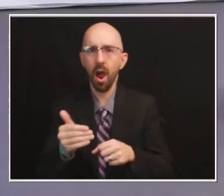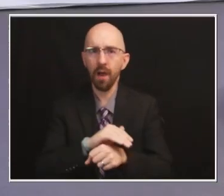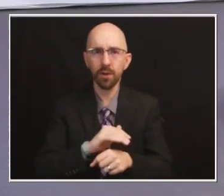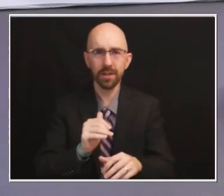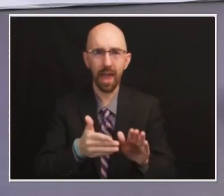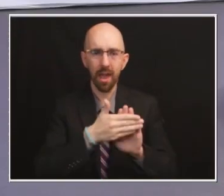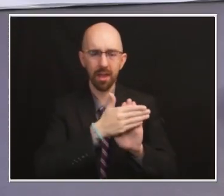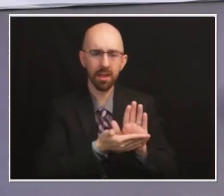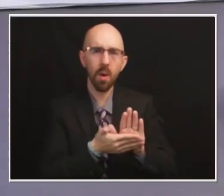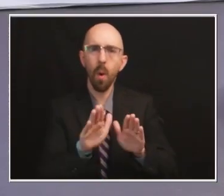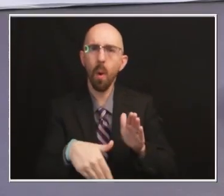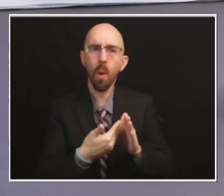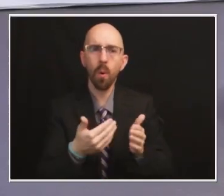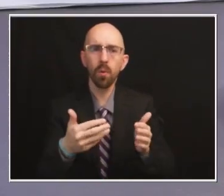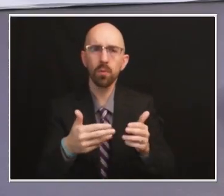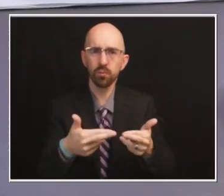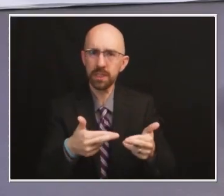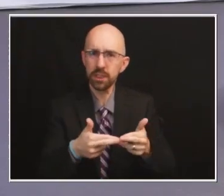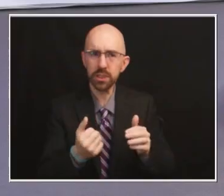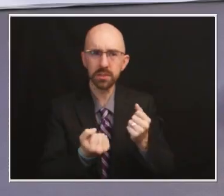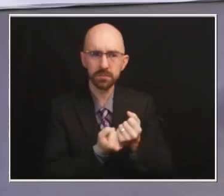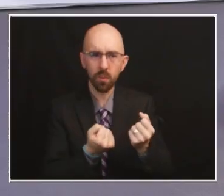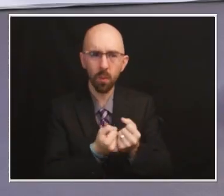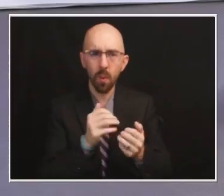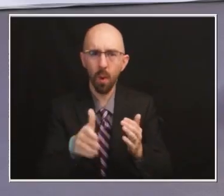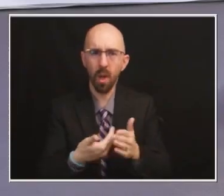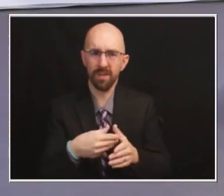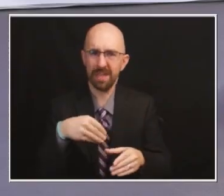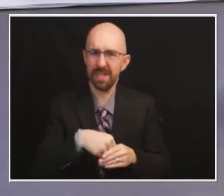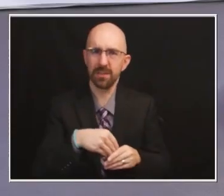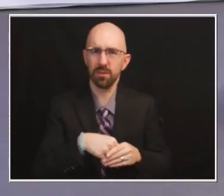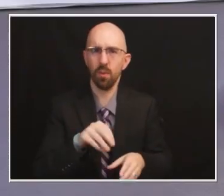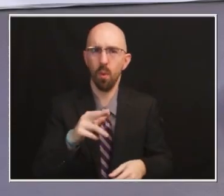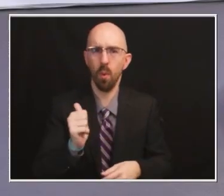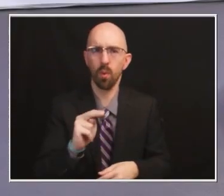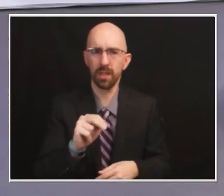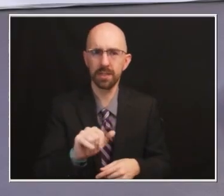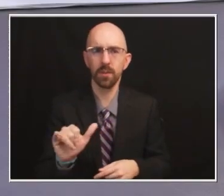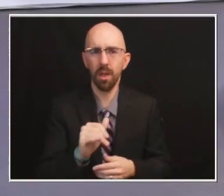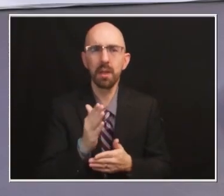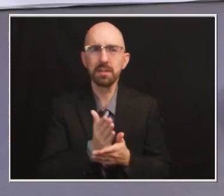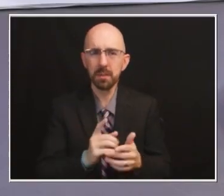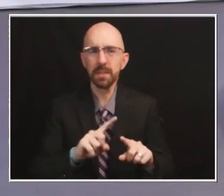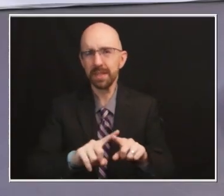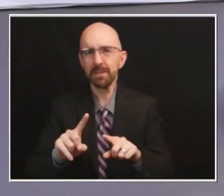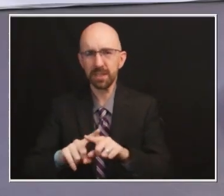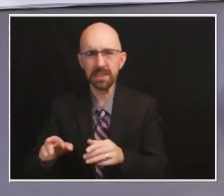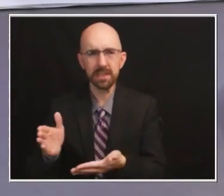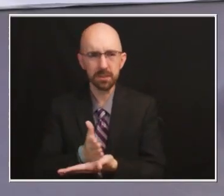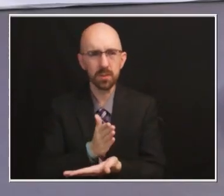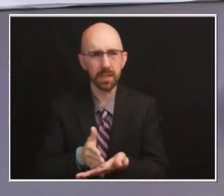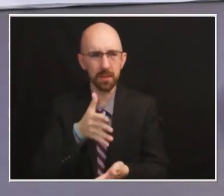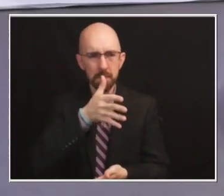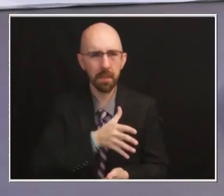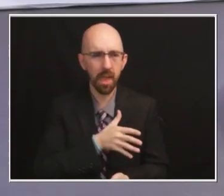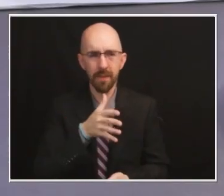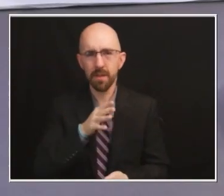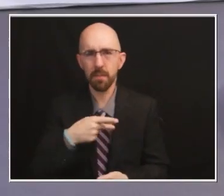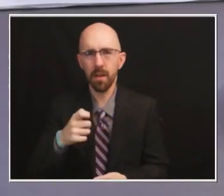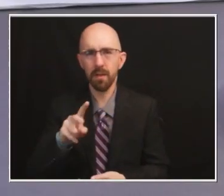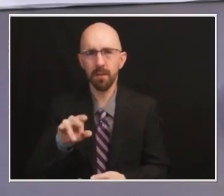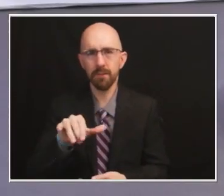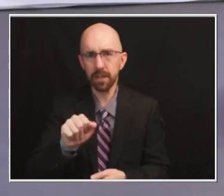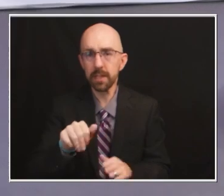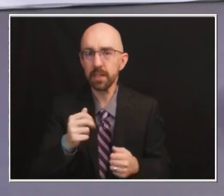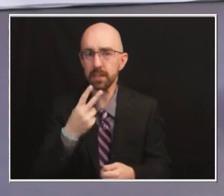and supports all of their internal organs as well. There are some select differences between male and female pelvises. Like you can see, this one